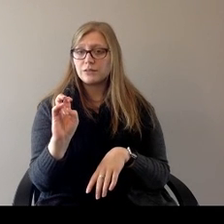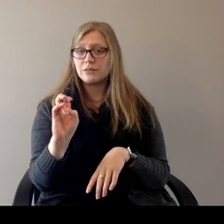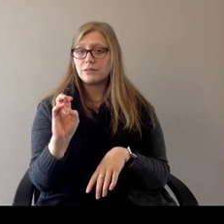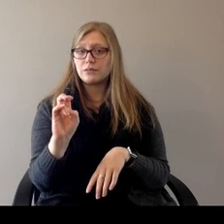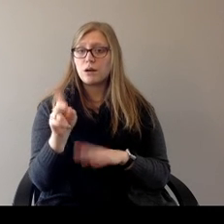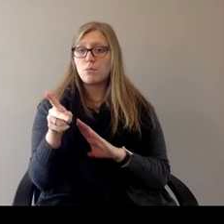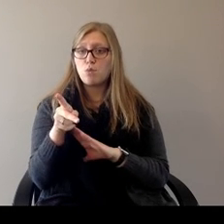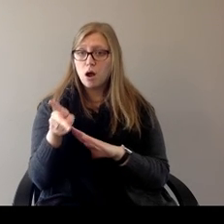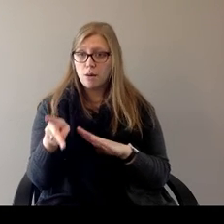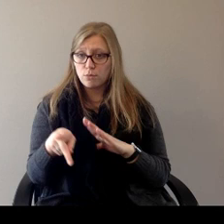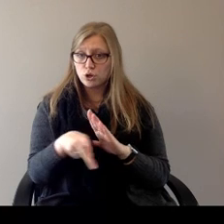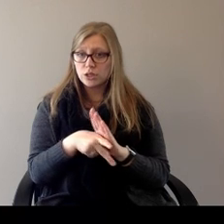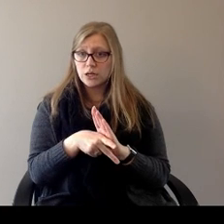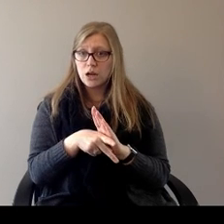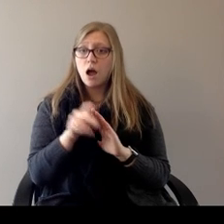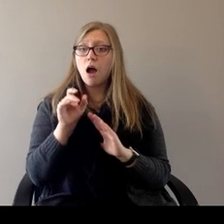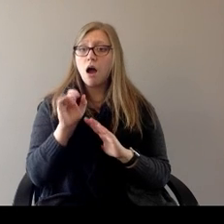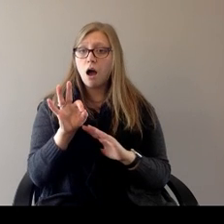property